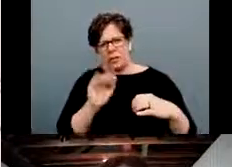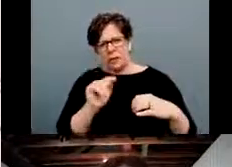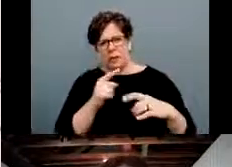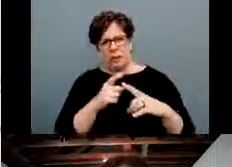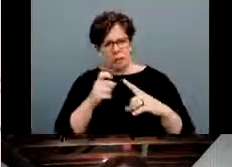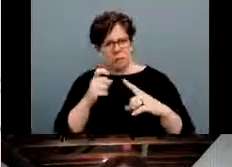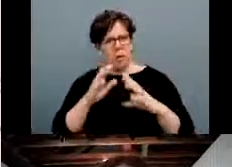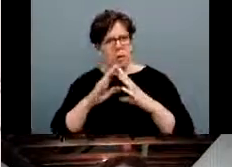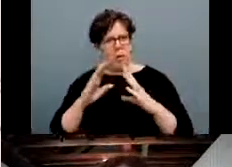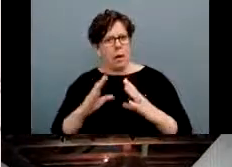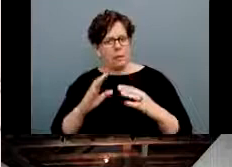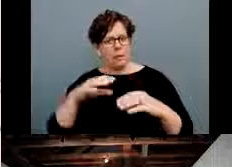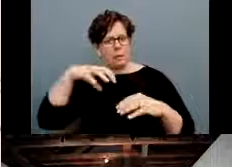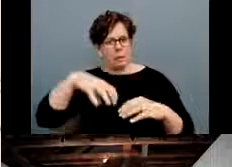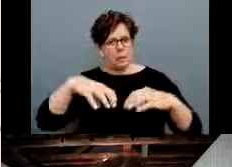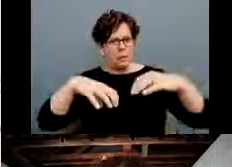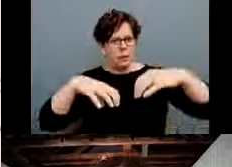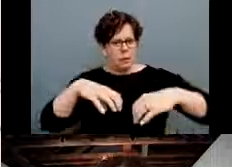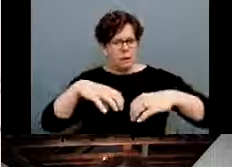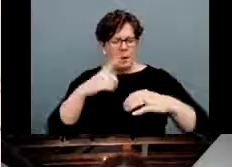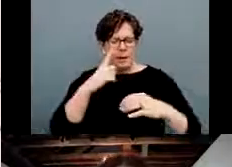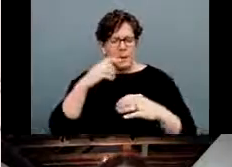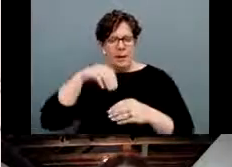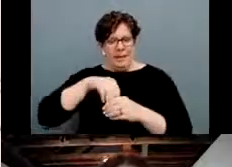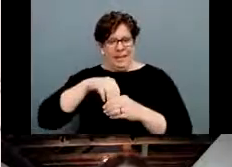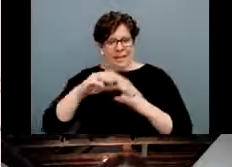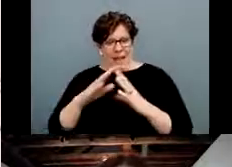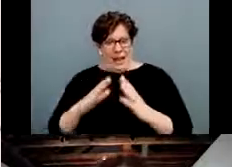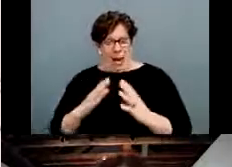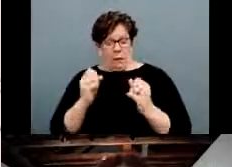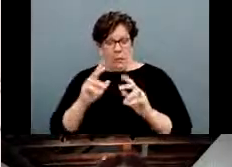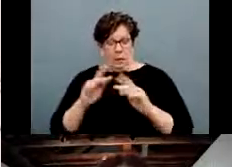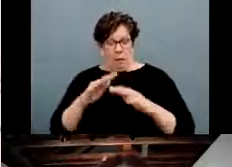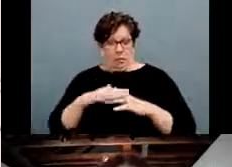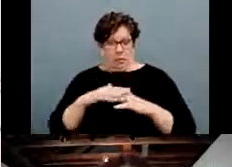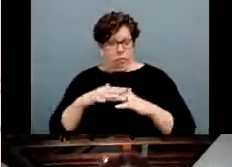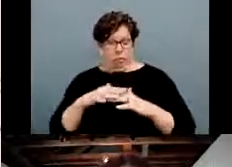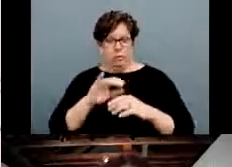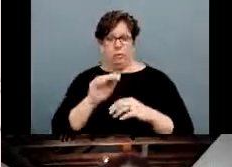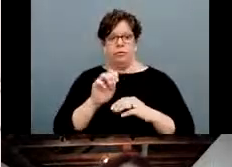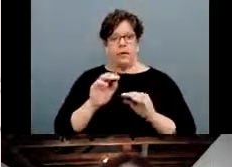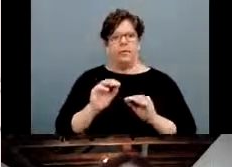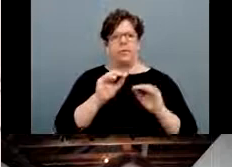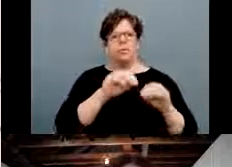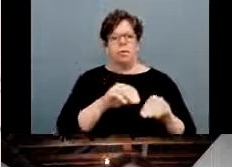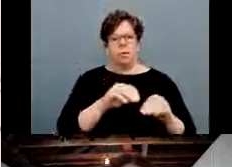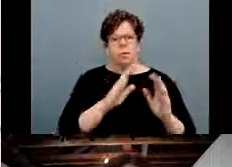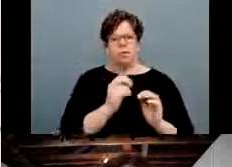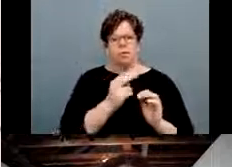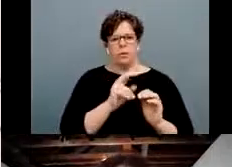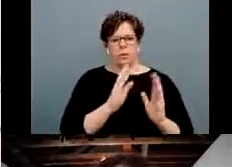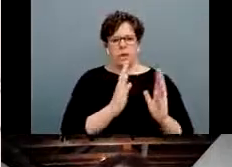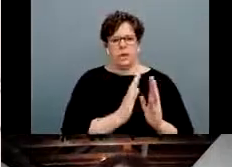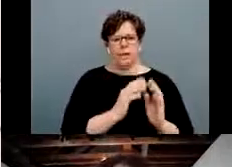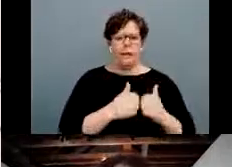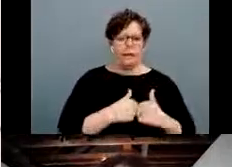house. Because of the tight quarters inside the house, James took this small shed for use as his own private living and